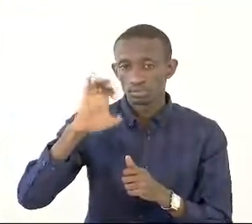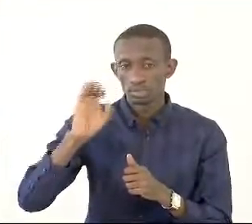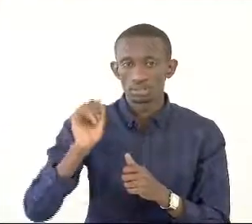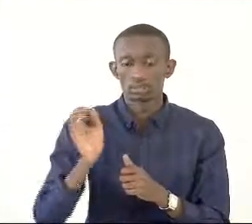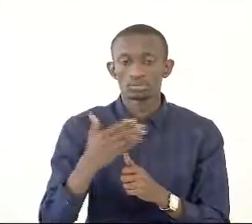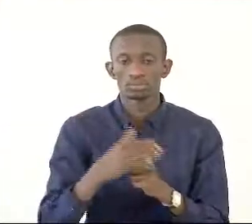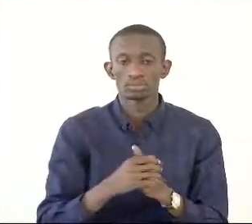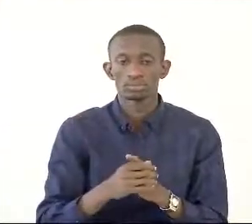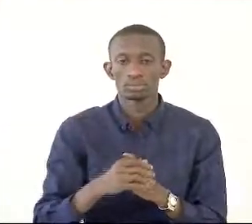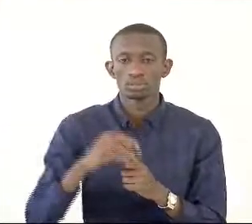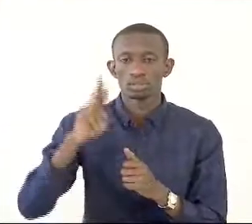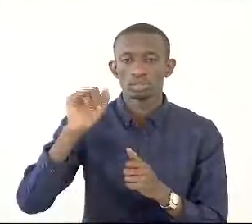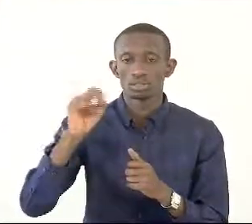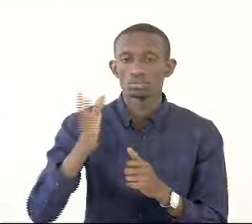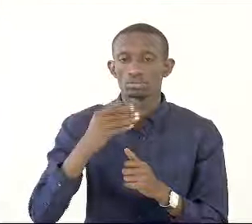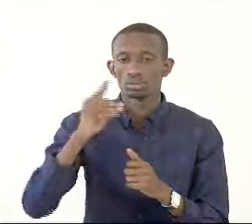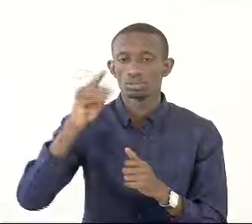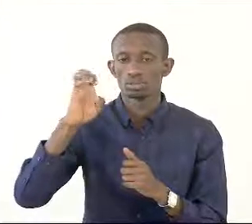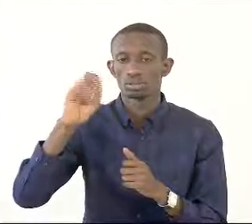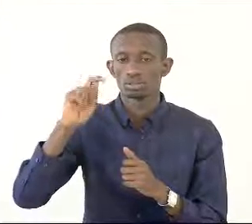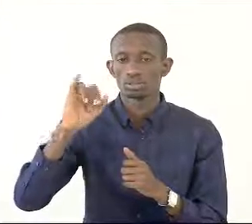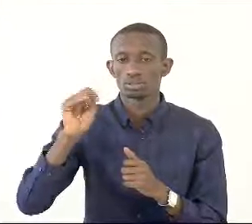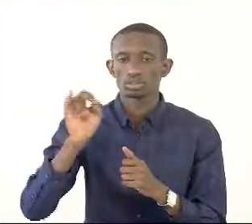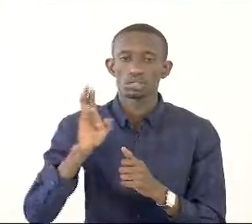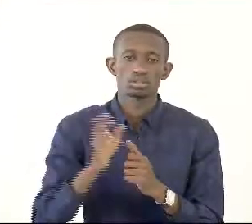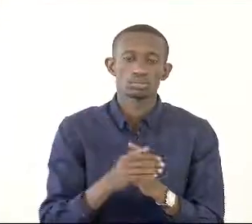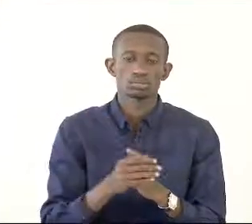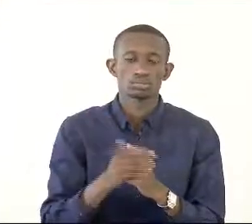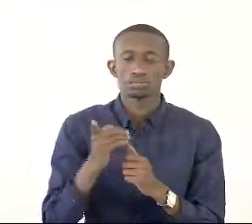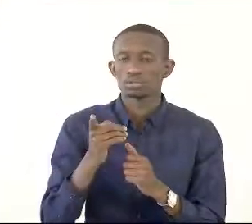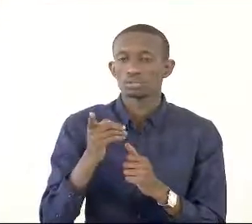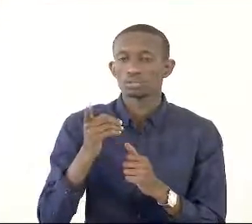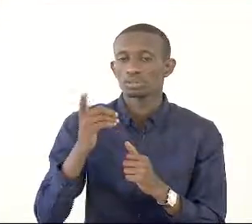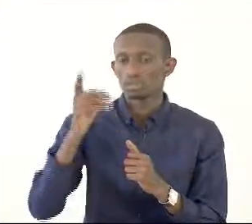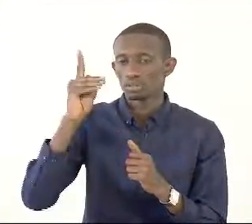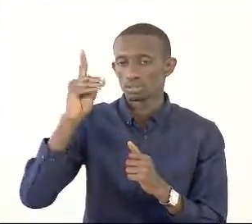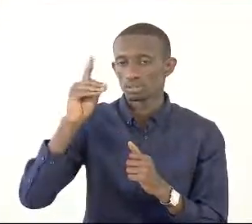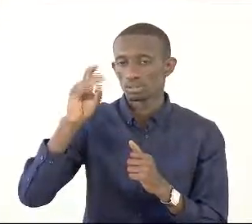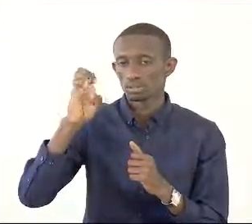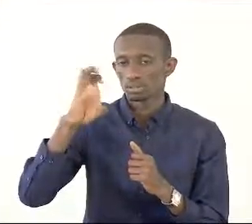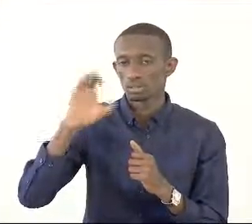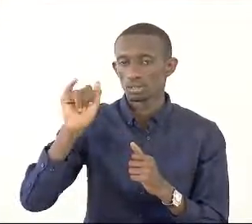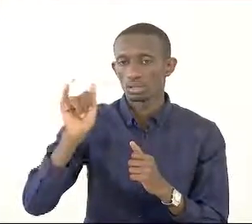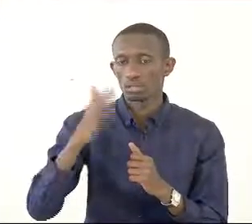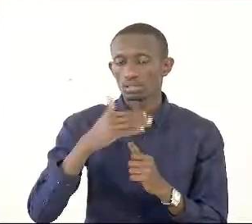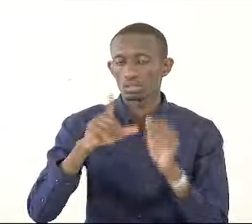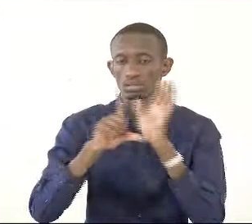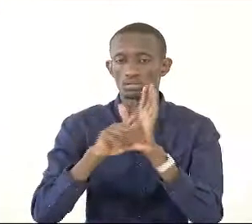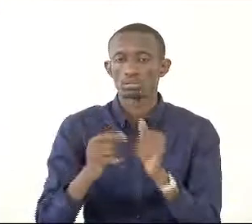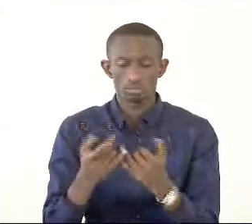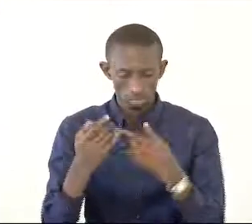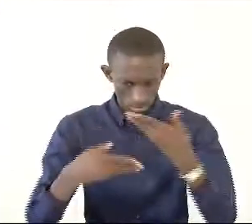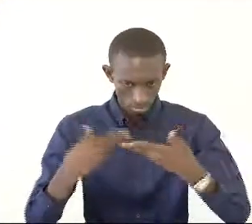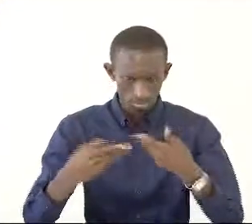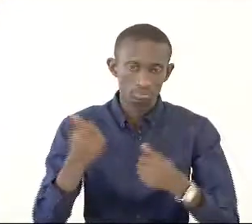and decay law. So this is the decay law that we have here, so that we are going now to discuss.